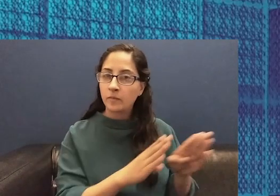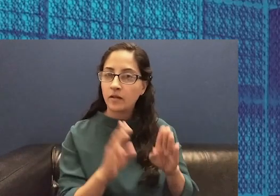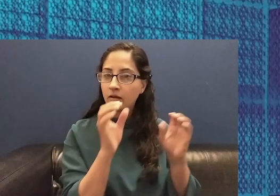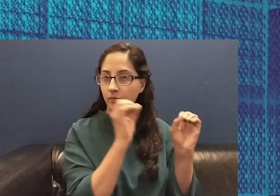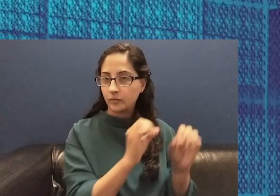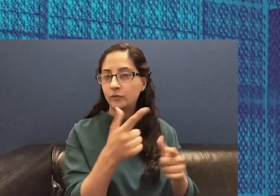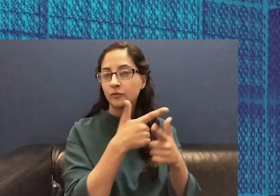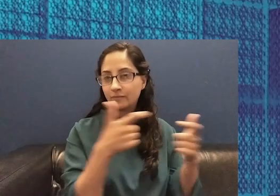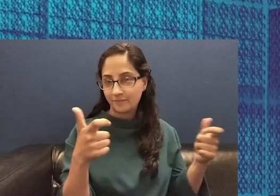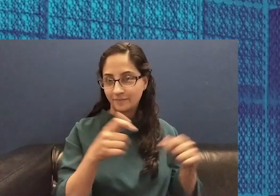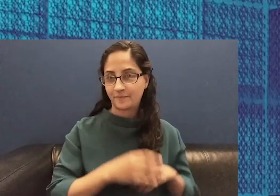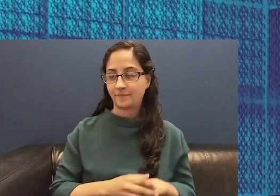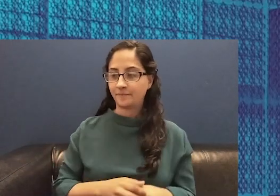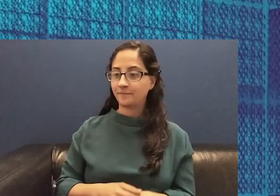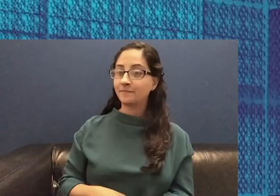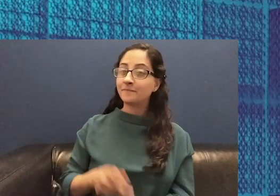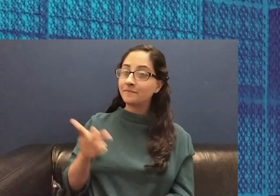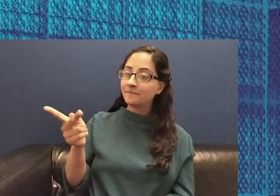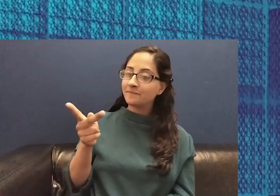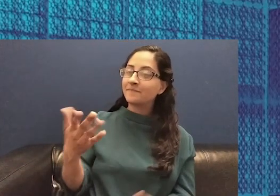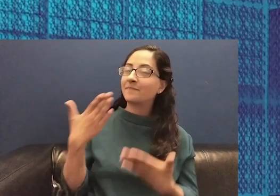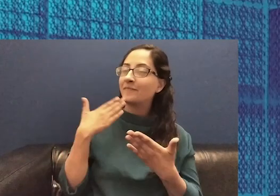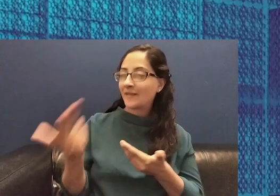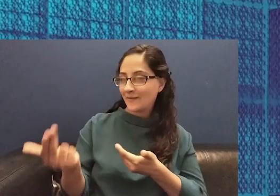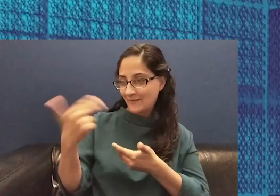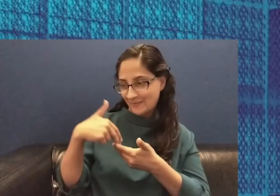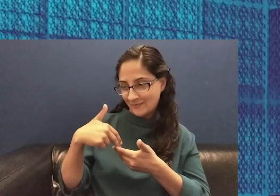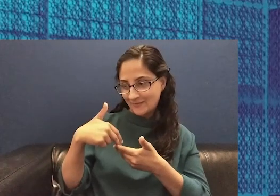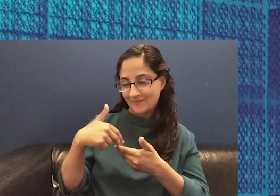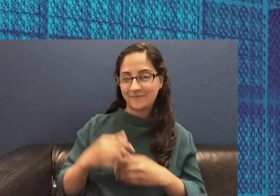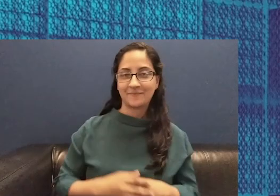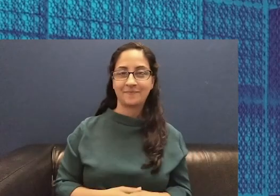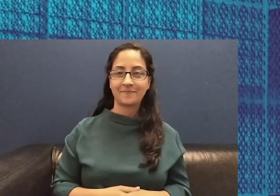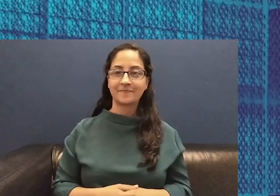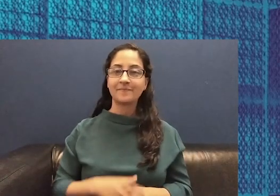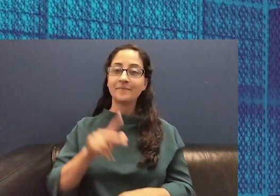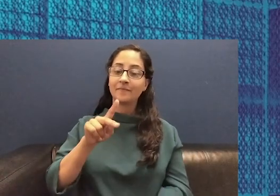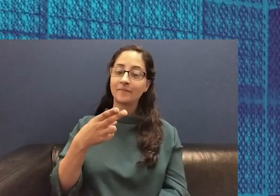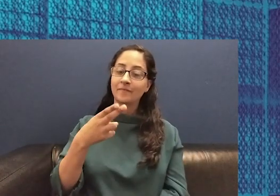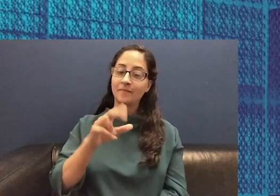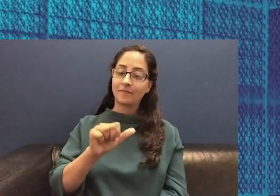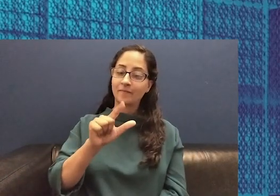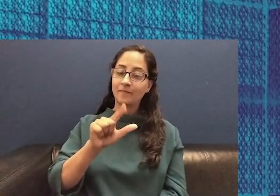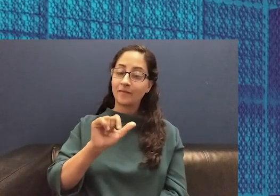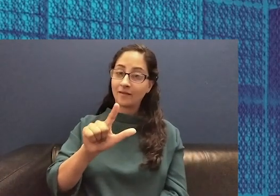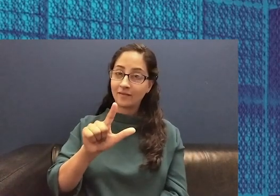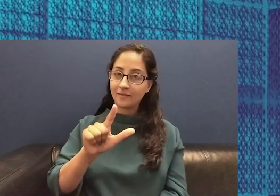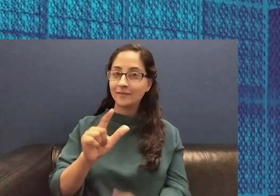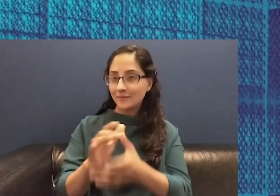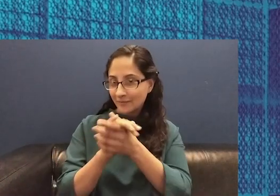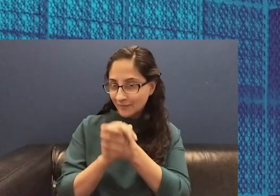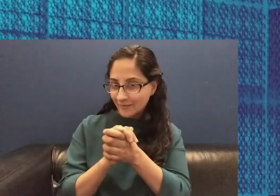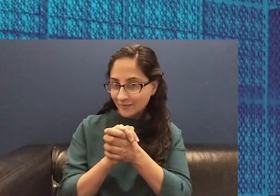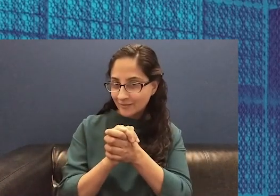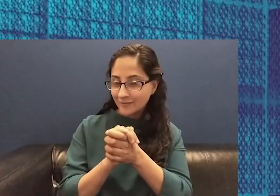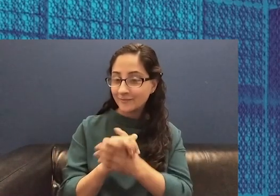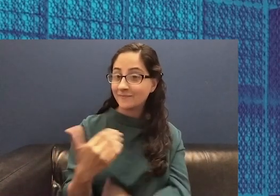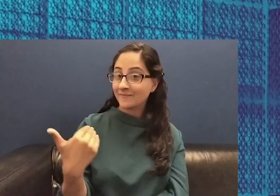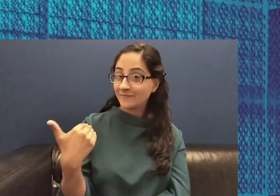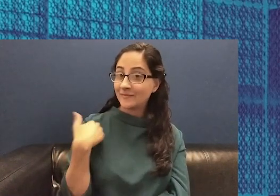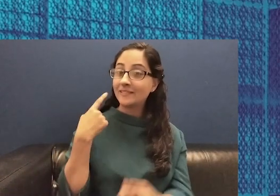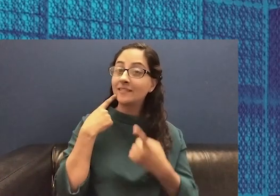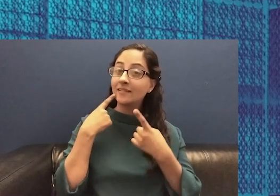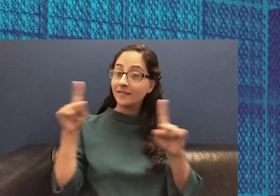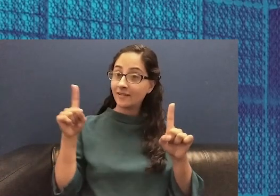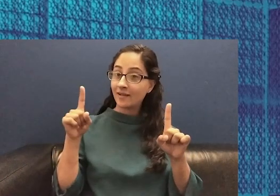Khalil, congratulations on officially launching the World Partnership Walk 2022. Can you tell us a little bit about what the walk is going to look